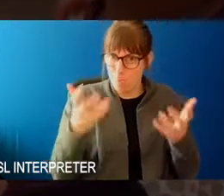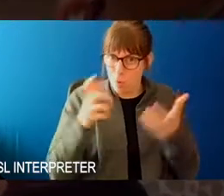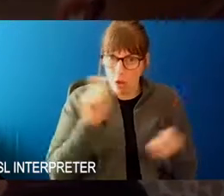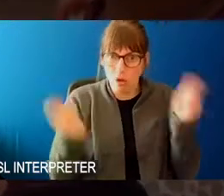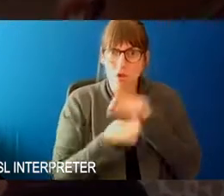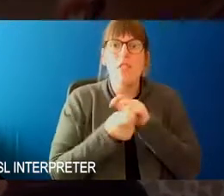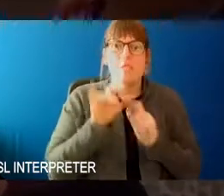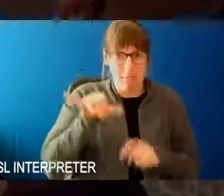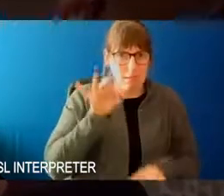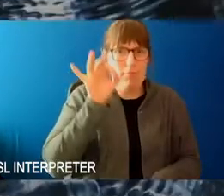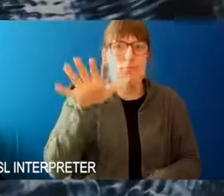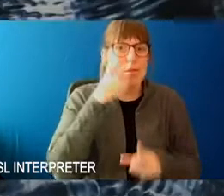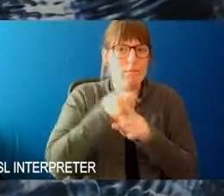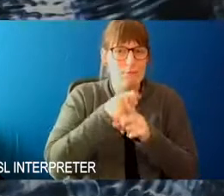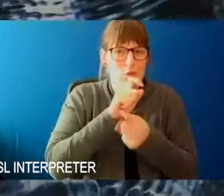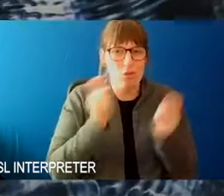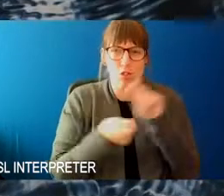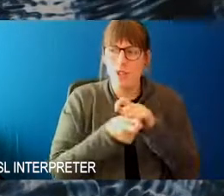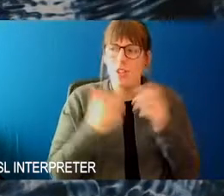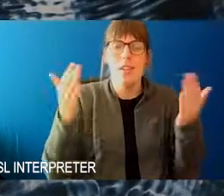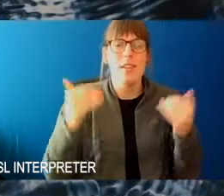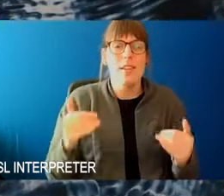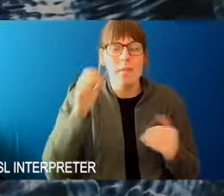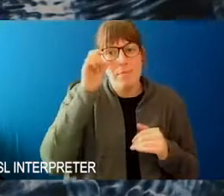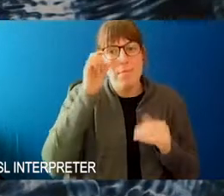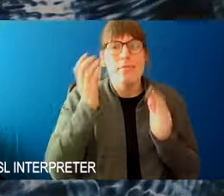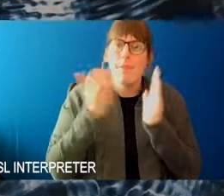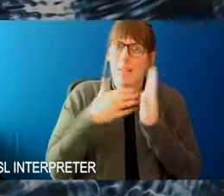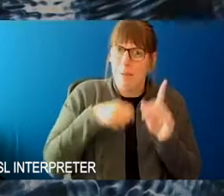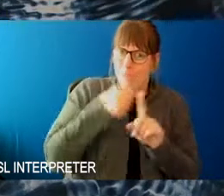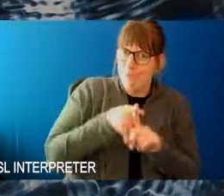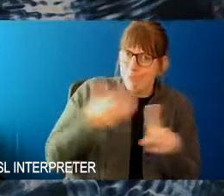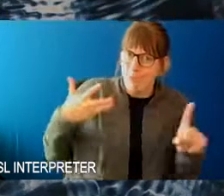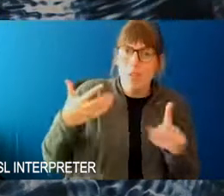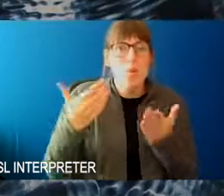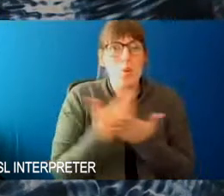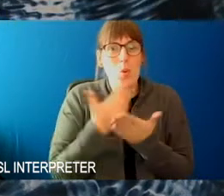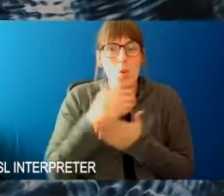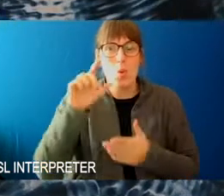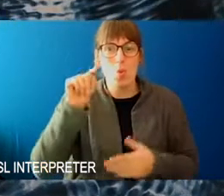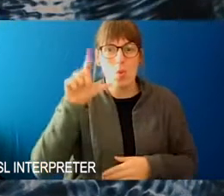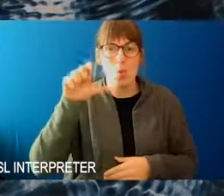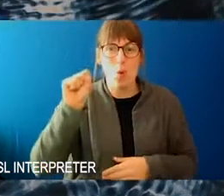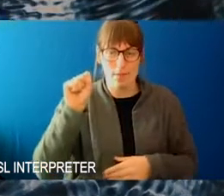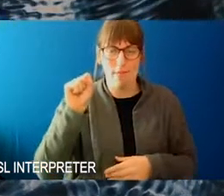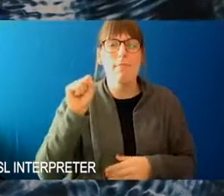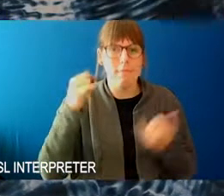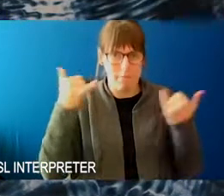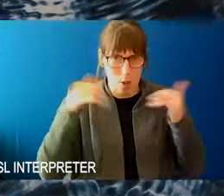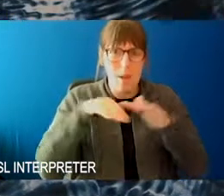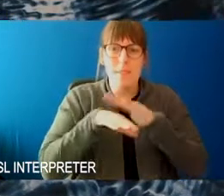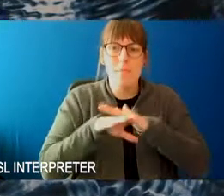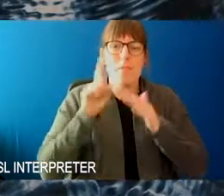shift that you're looking for right now. And behind all of this, and I won't go too deeply in this, is the new